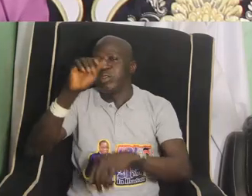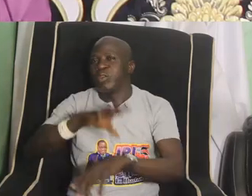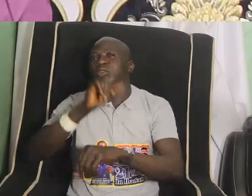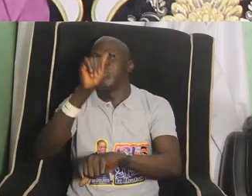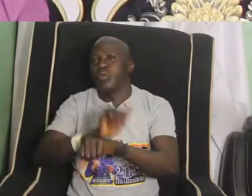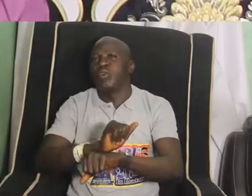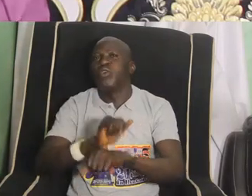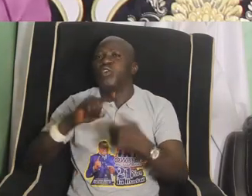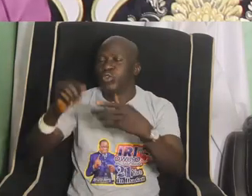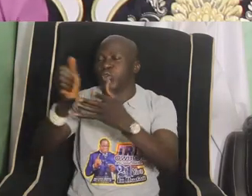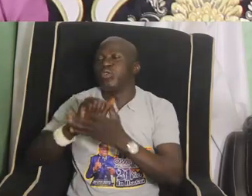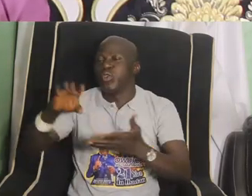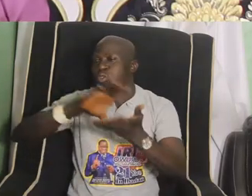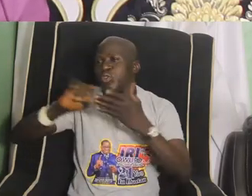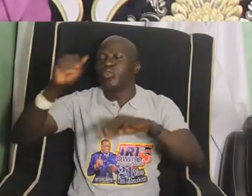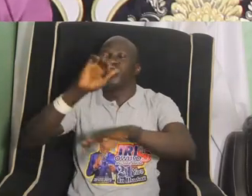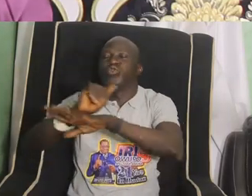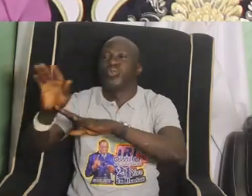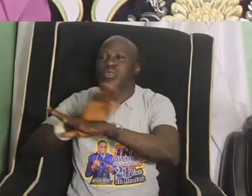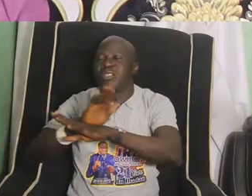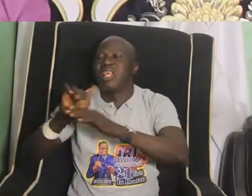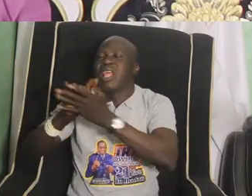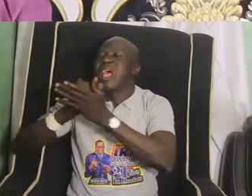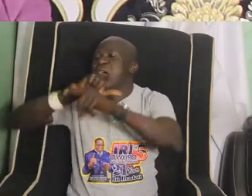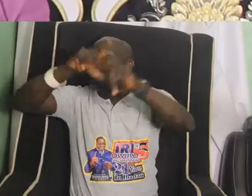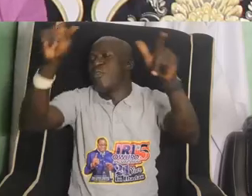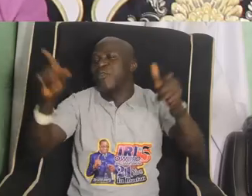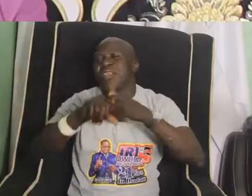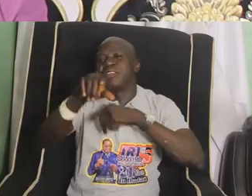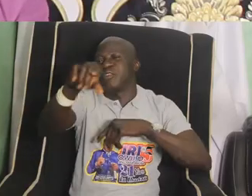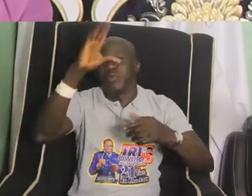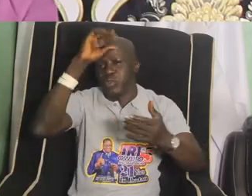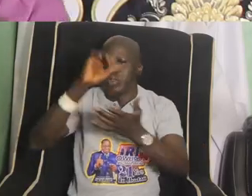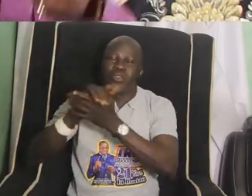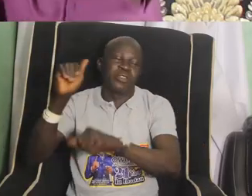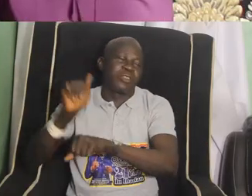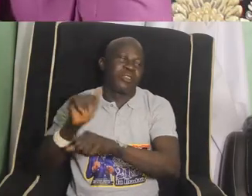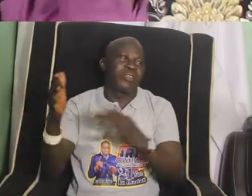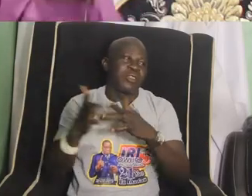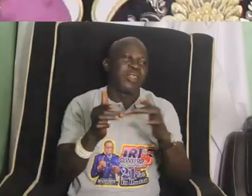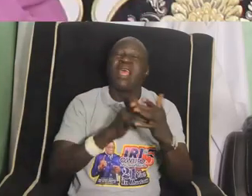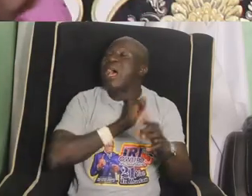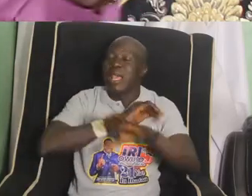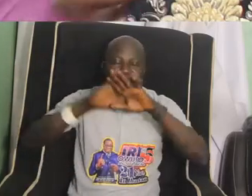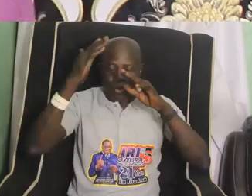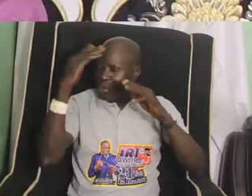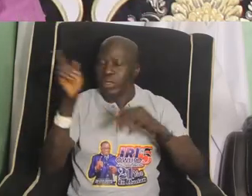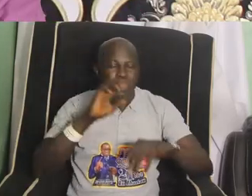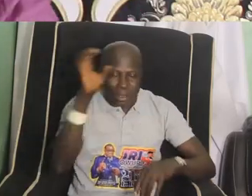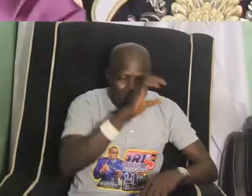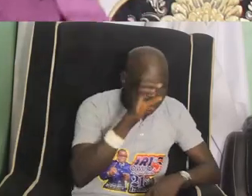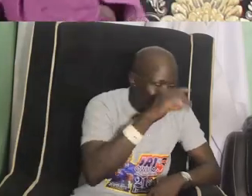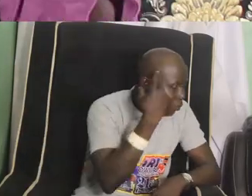your job. You that want to receive a contract. We locate it for you in Jesus. I don't know what